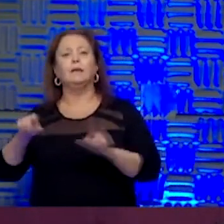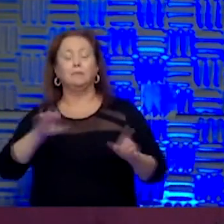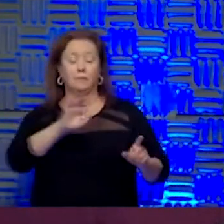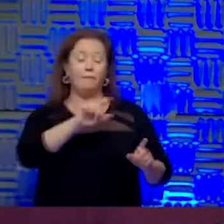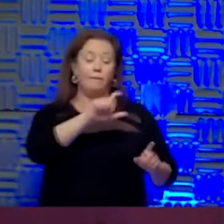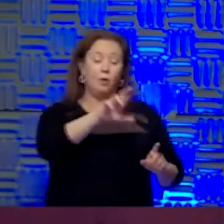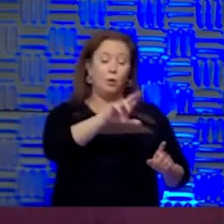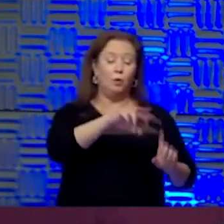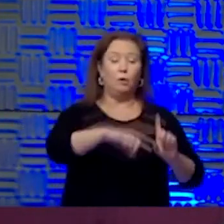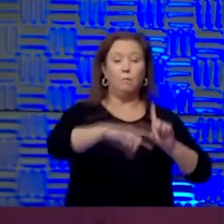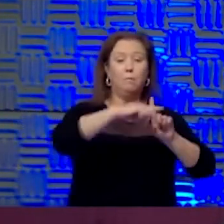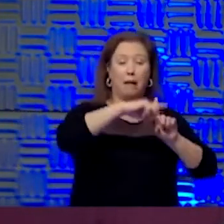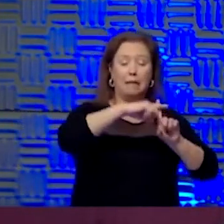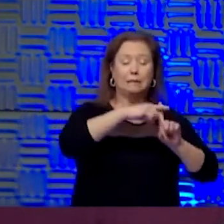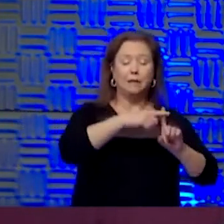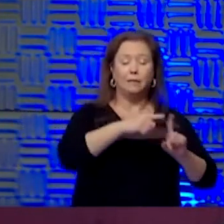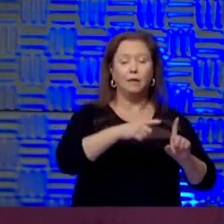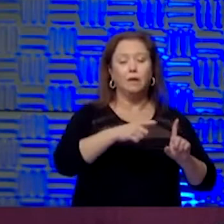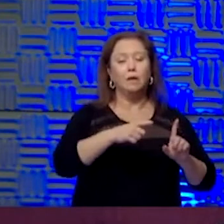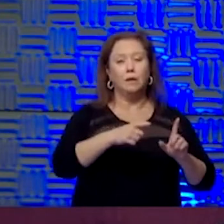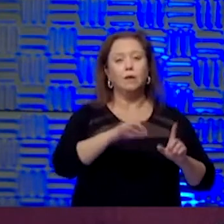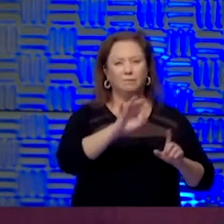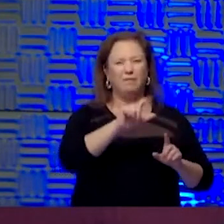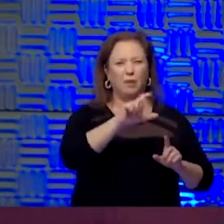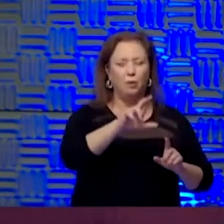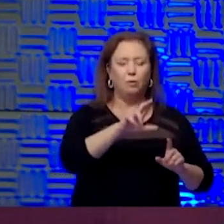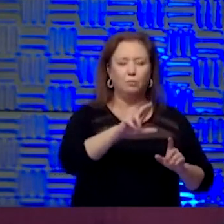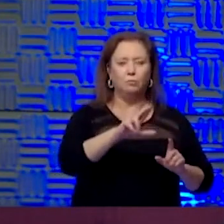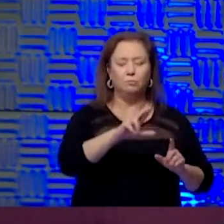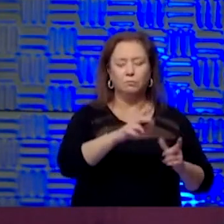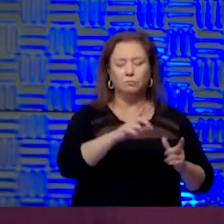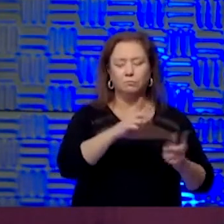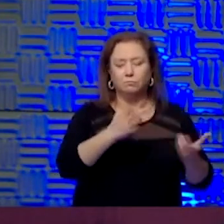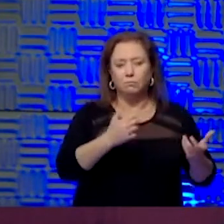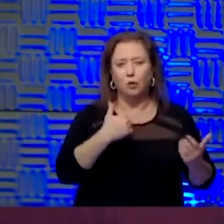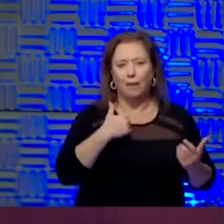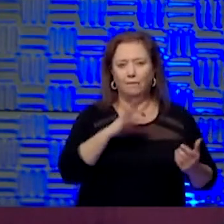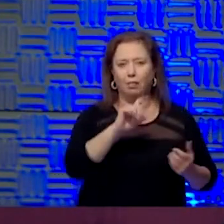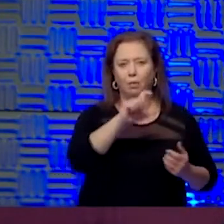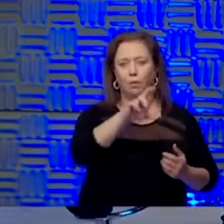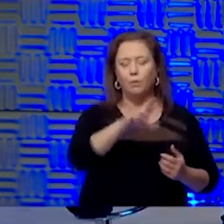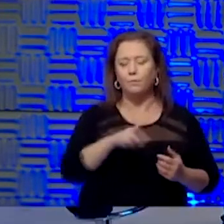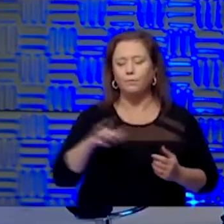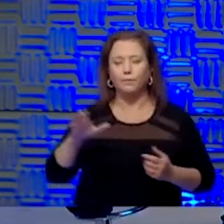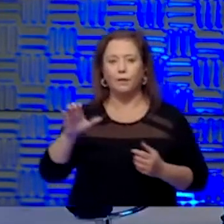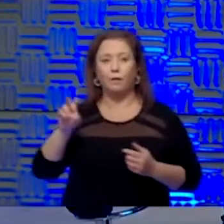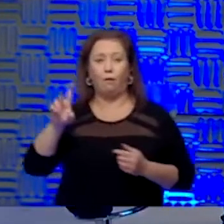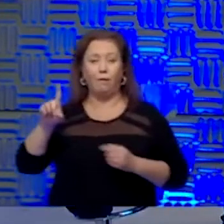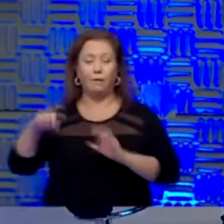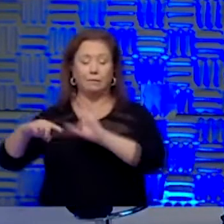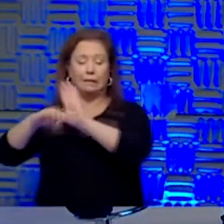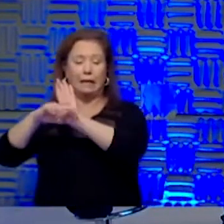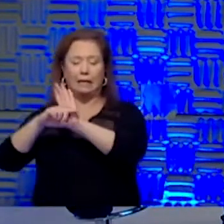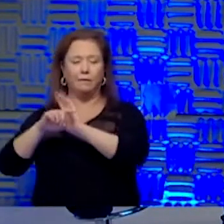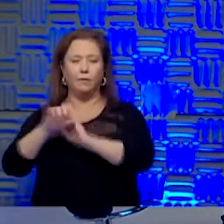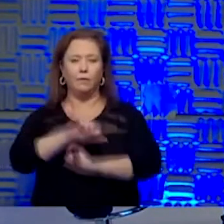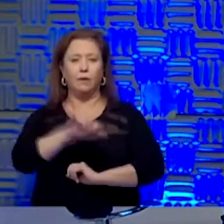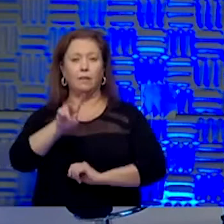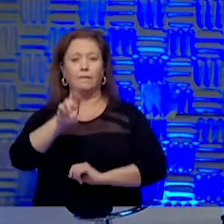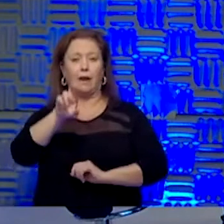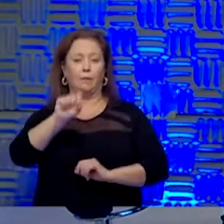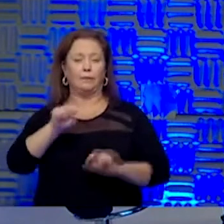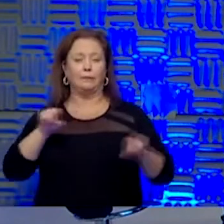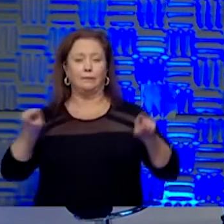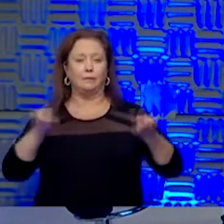you tested positive for influenza, you probably had influenza. Yeah. And, at that point in time, we were saying, well, there's only probably a